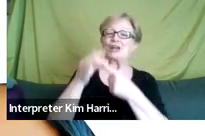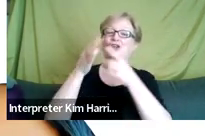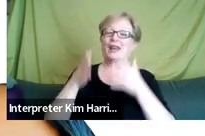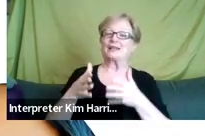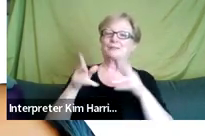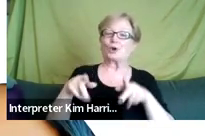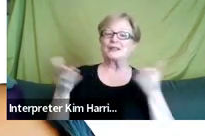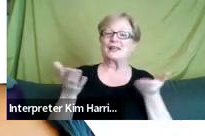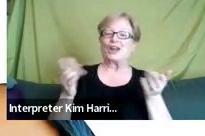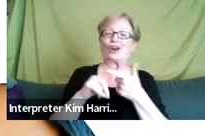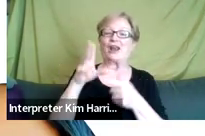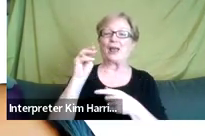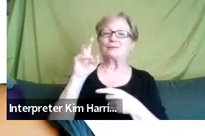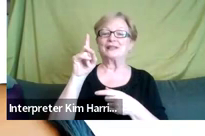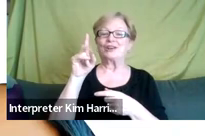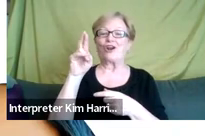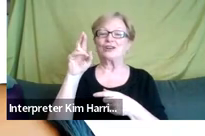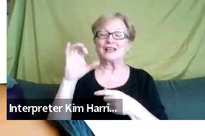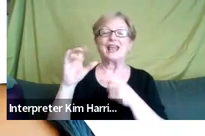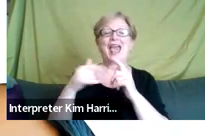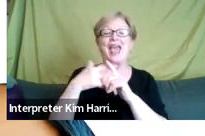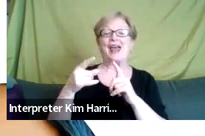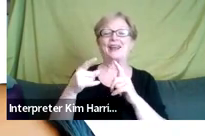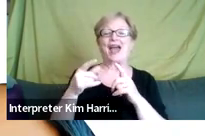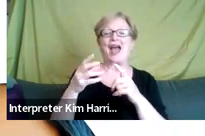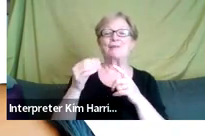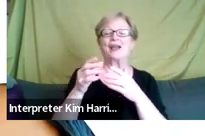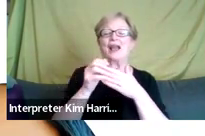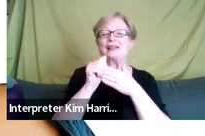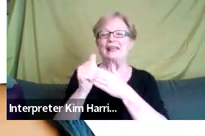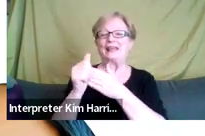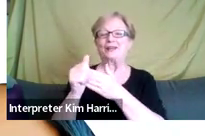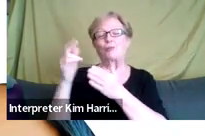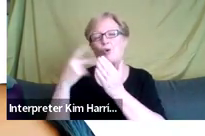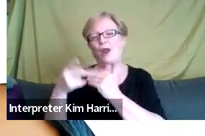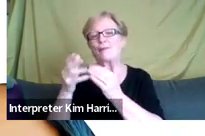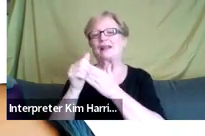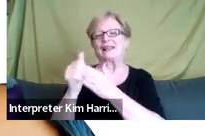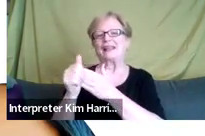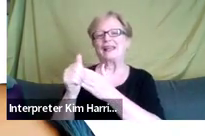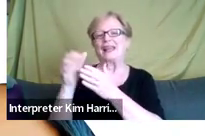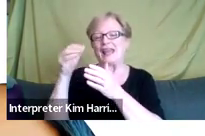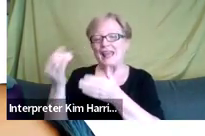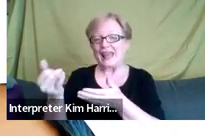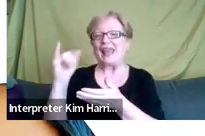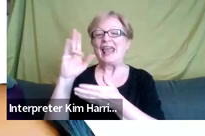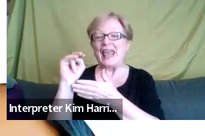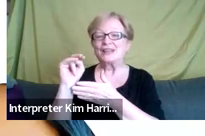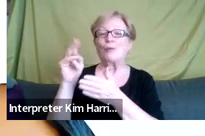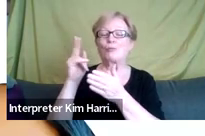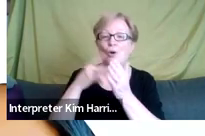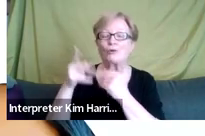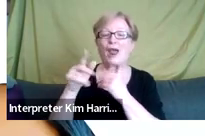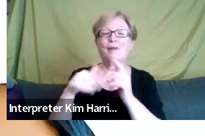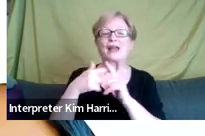part of the LEAD program as well as the LEAD-IN program and aspects of our assistive technology program